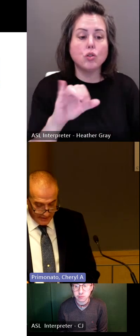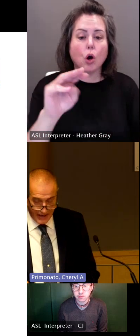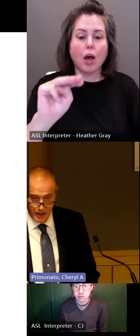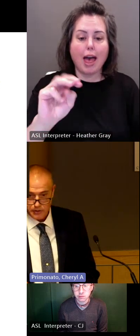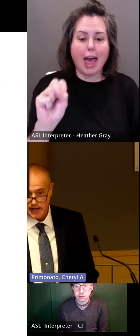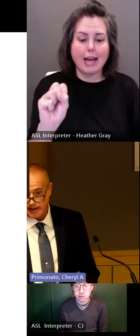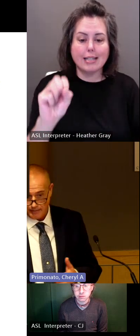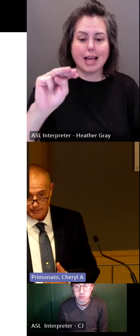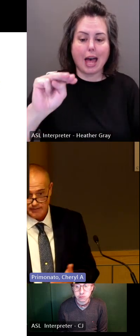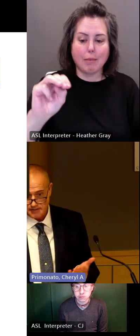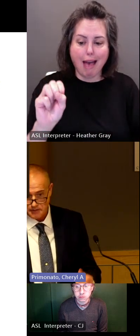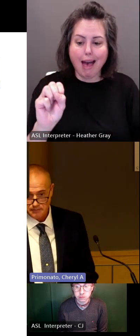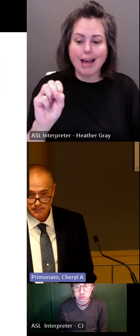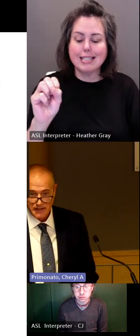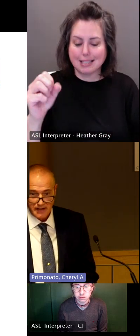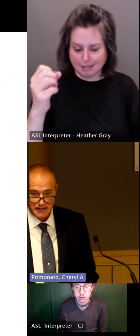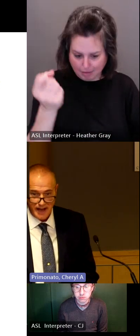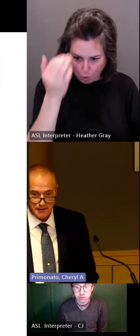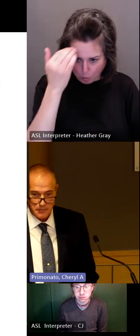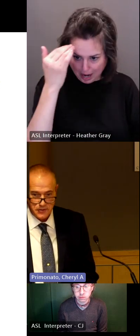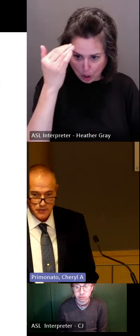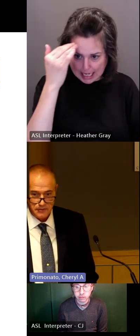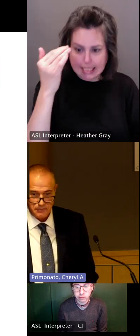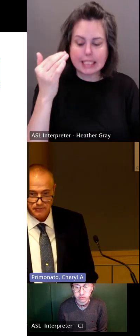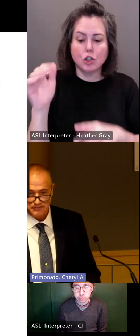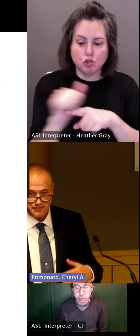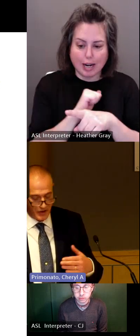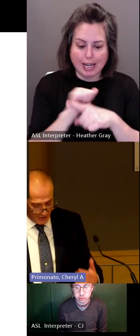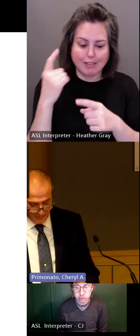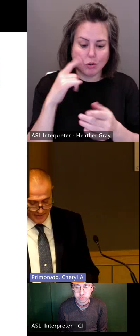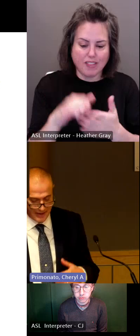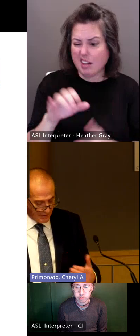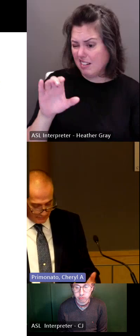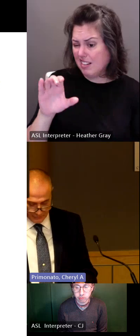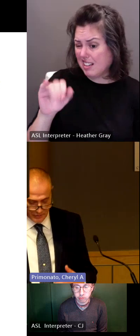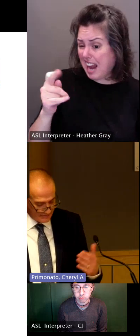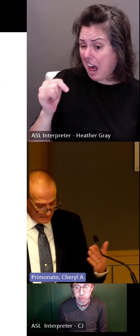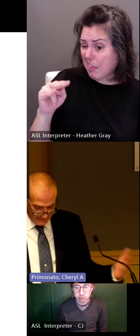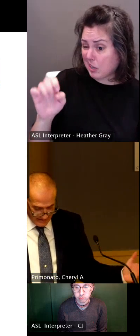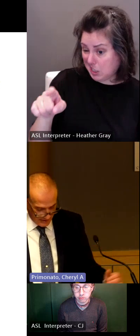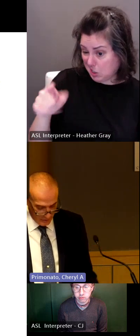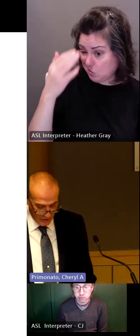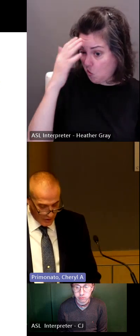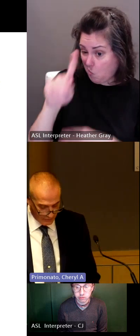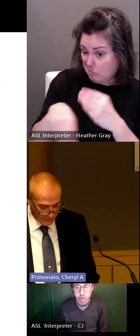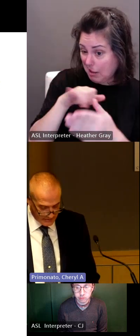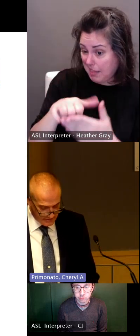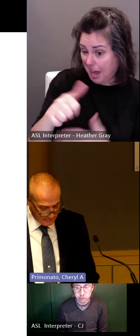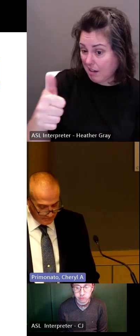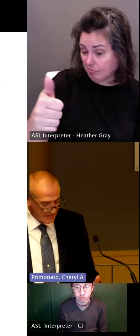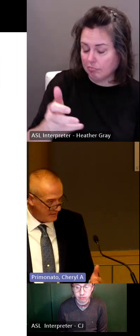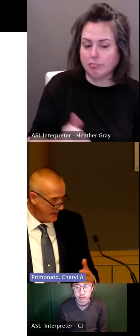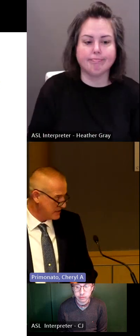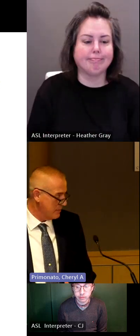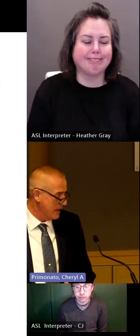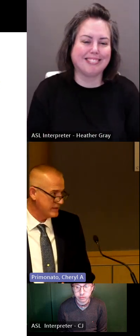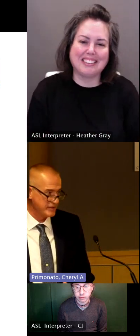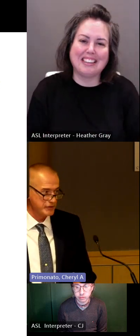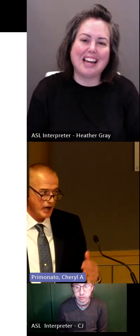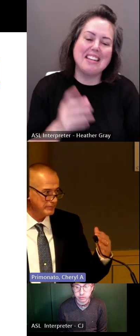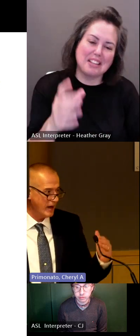training for the accountable executive. So, Catherine, I'm sure you've heard about it, been through it, and are all over it. Because